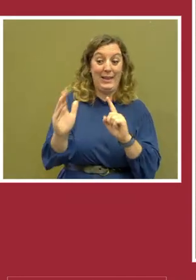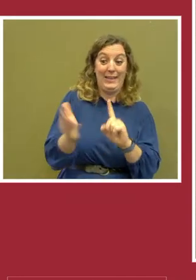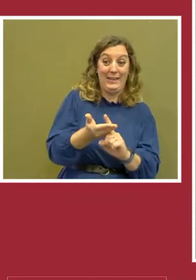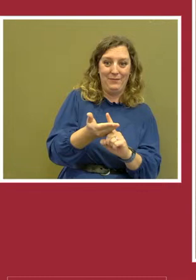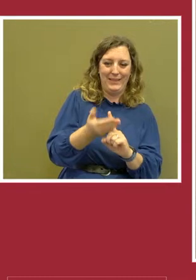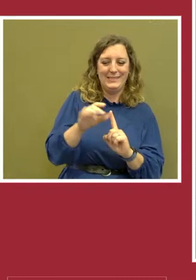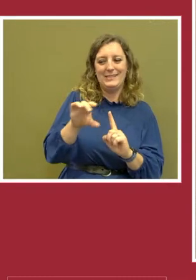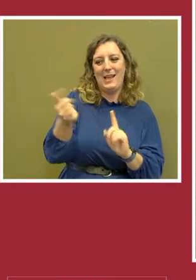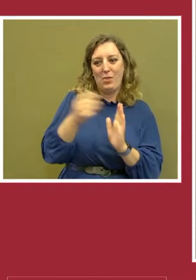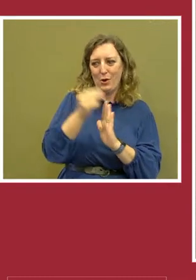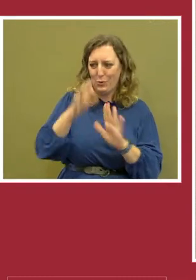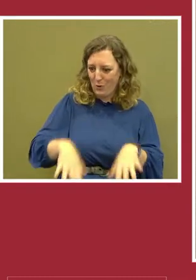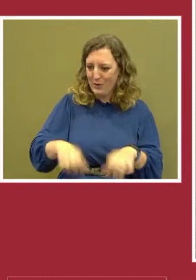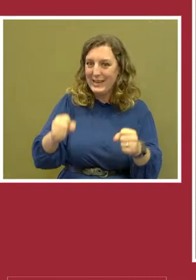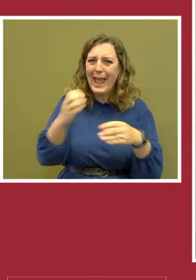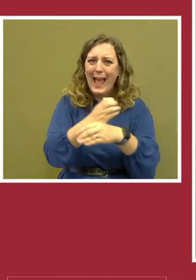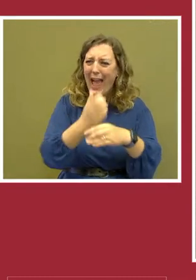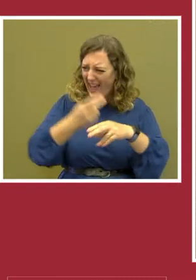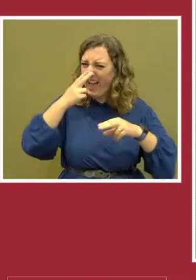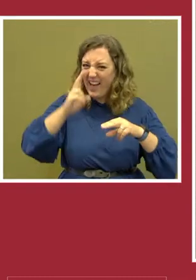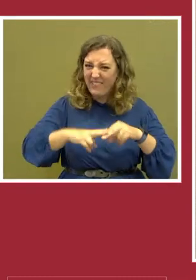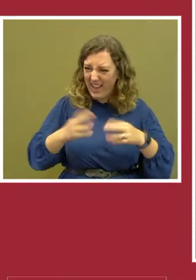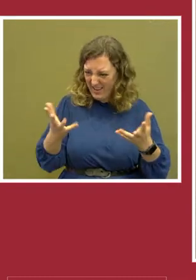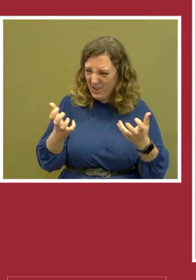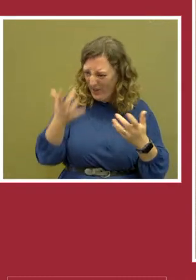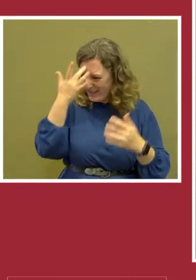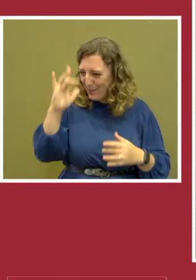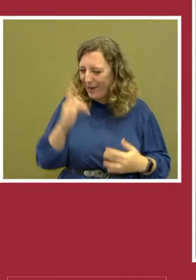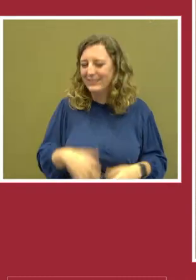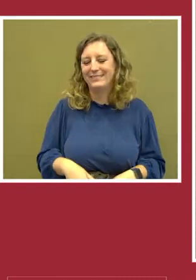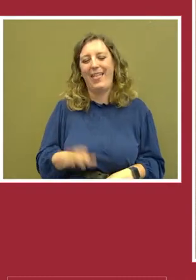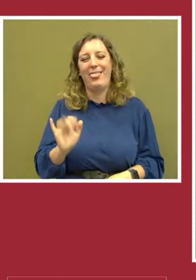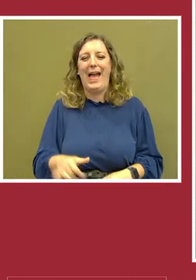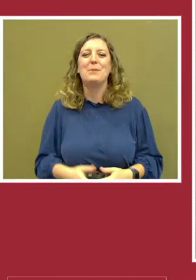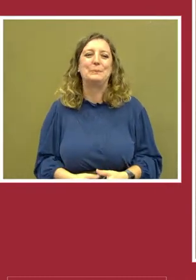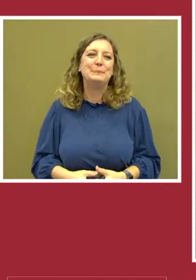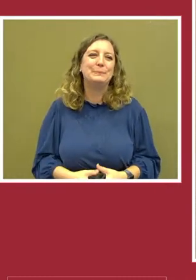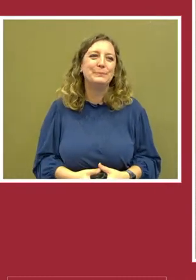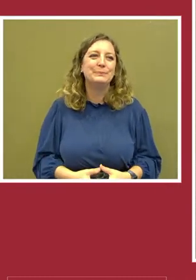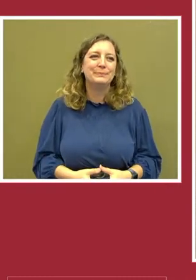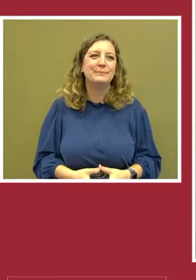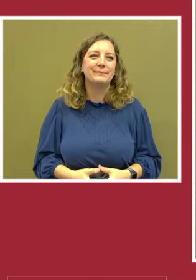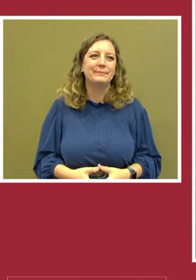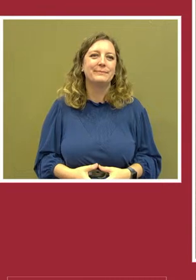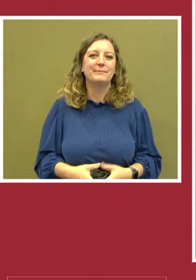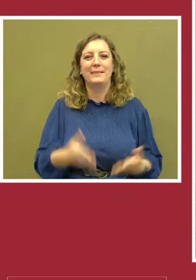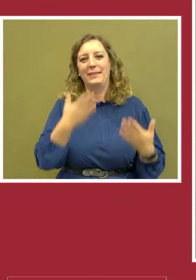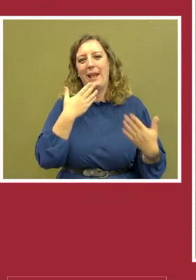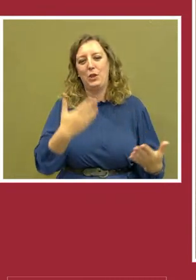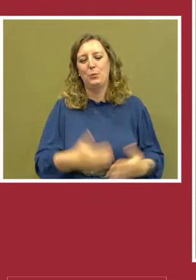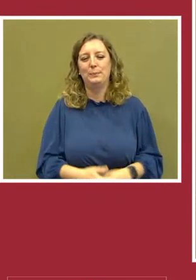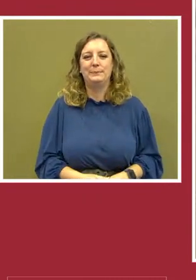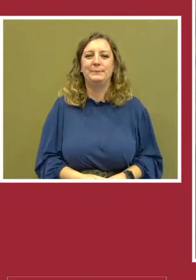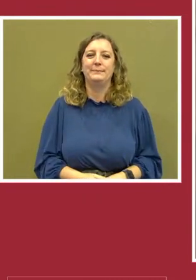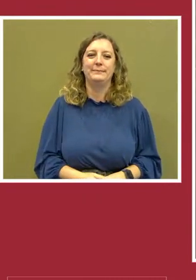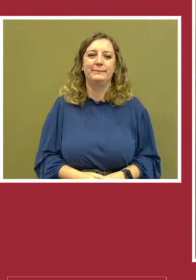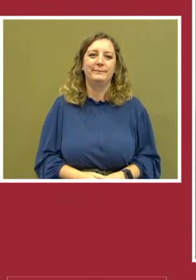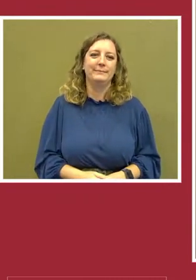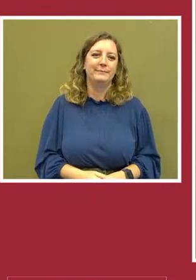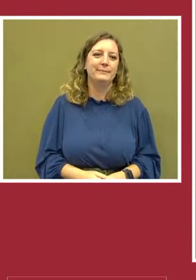to take calculus. It's fun. Don't you want to be smart? It was stuff like that. So anyway, thank you.